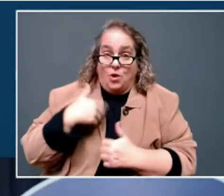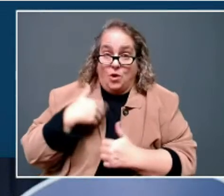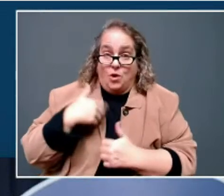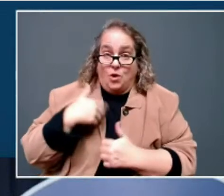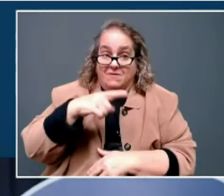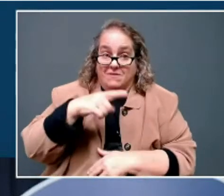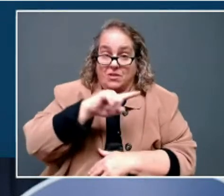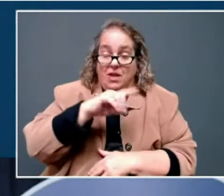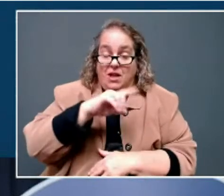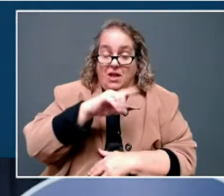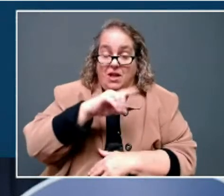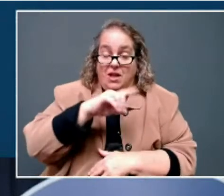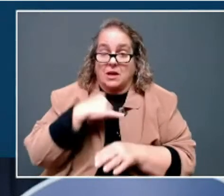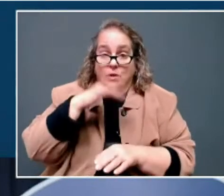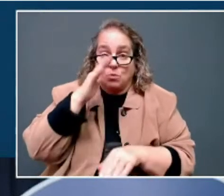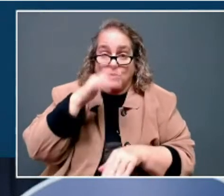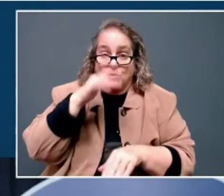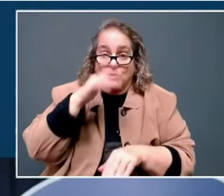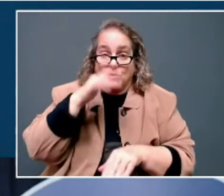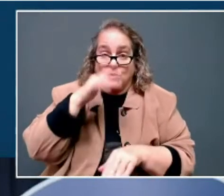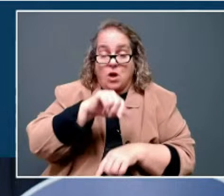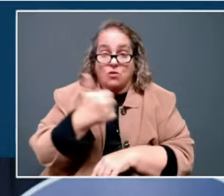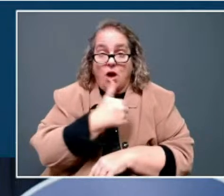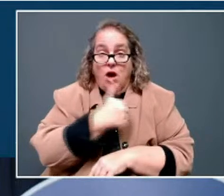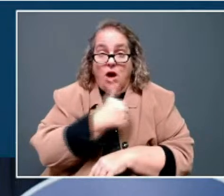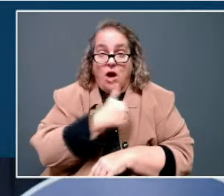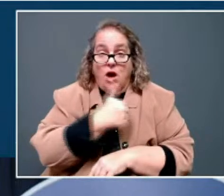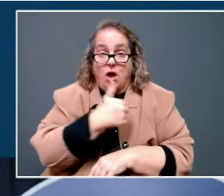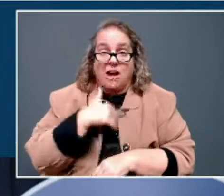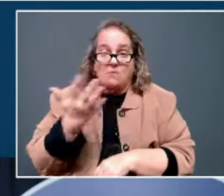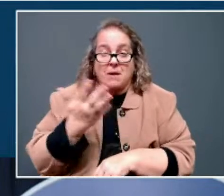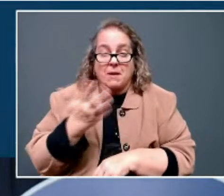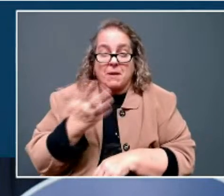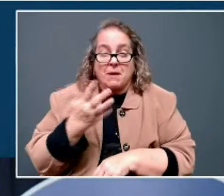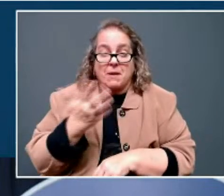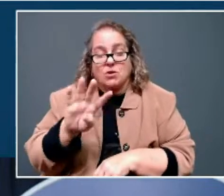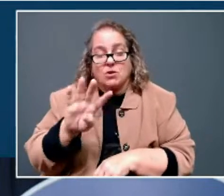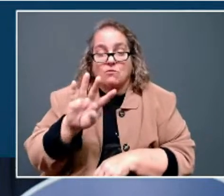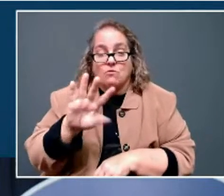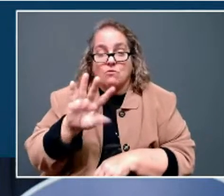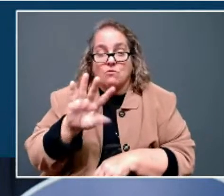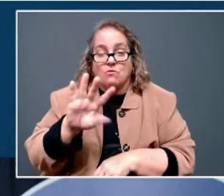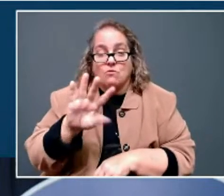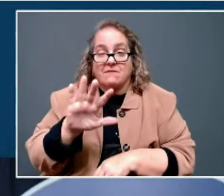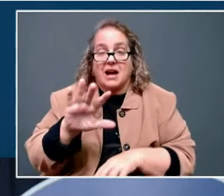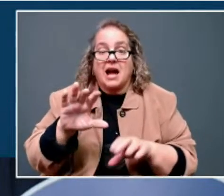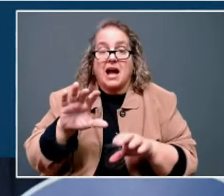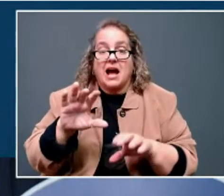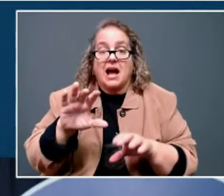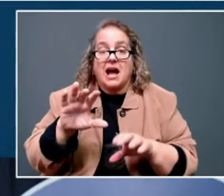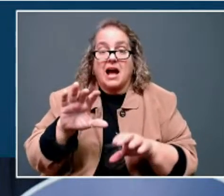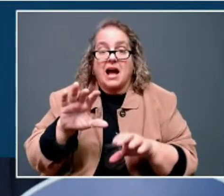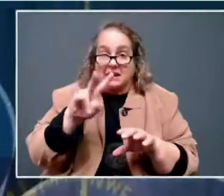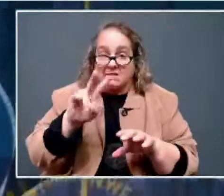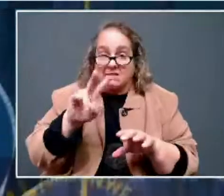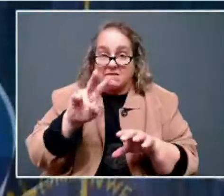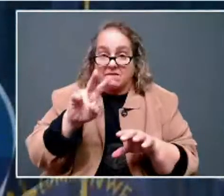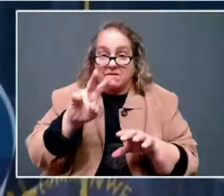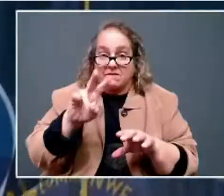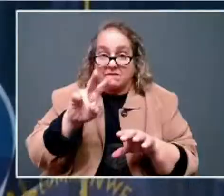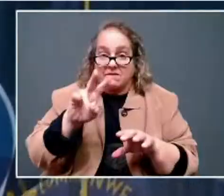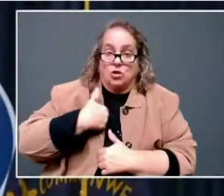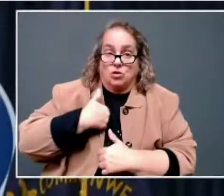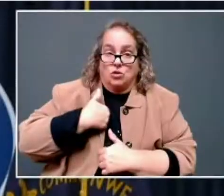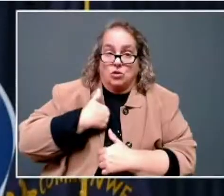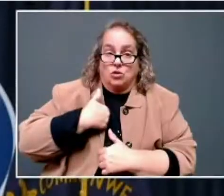sending to other hospitals. We'll have about 445 active Guardsmen and women